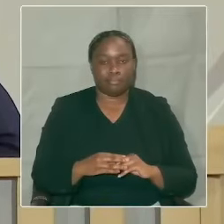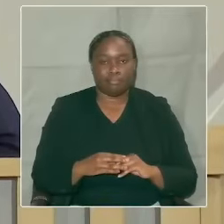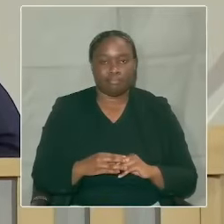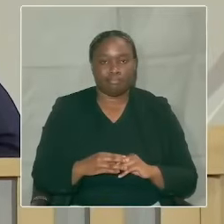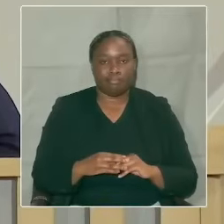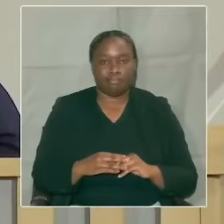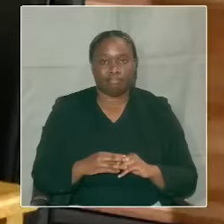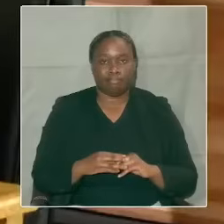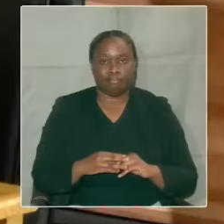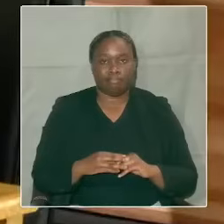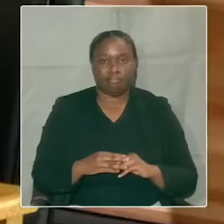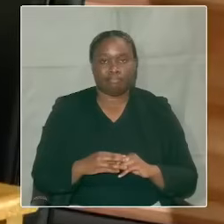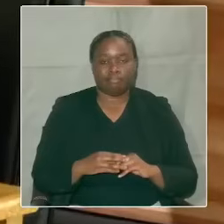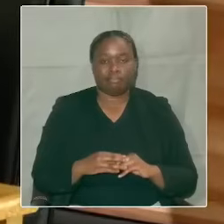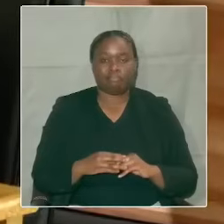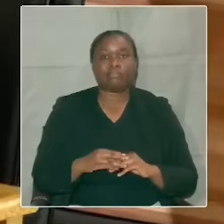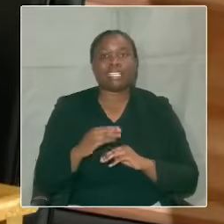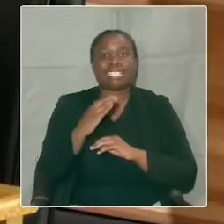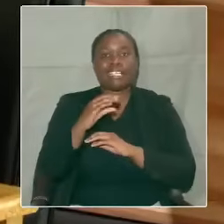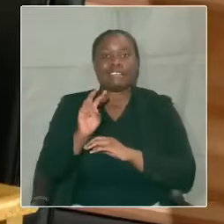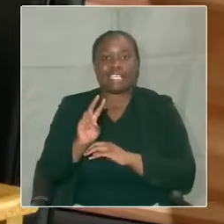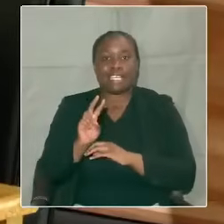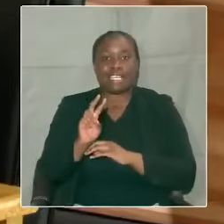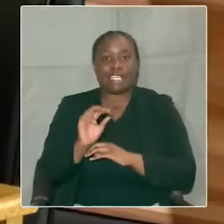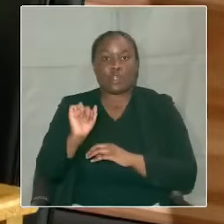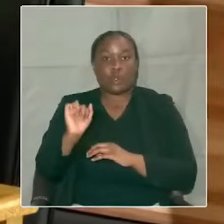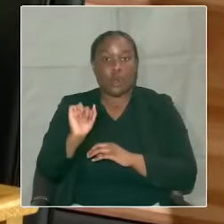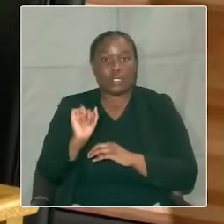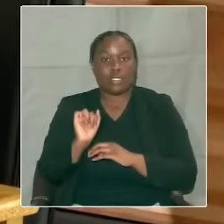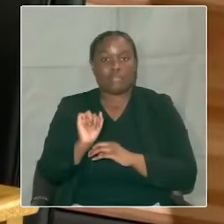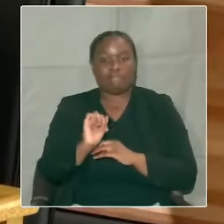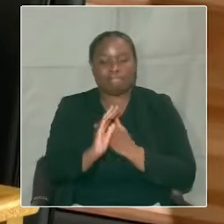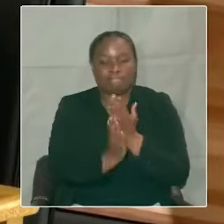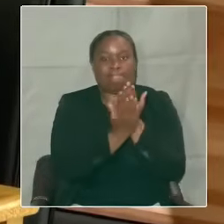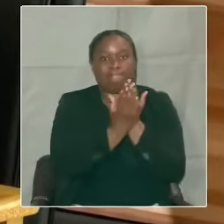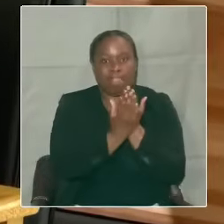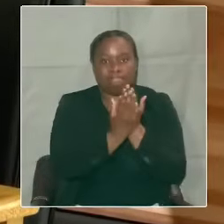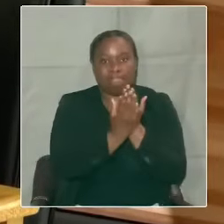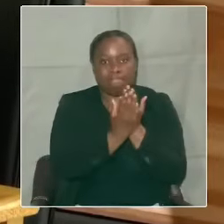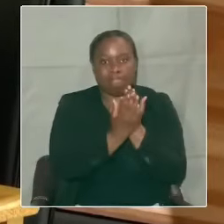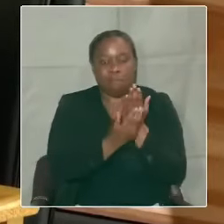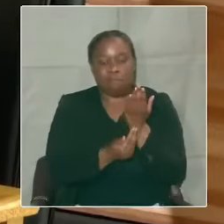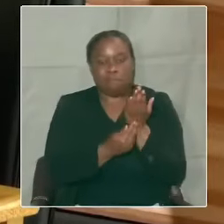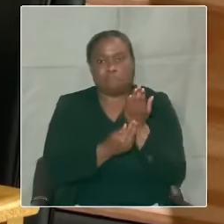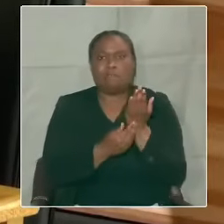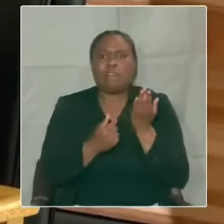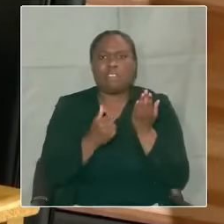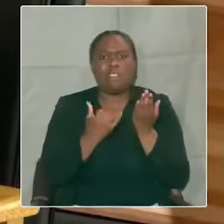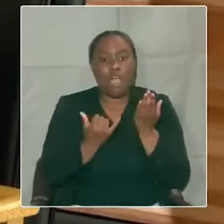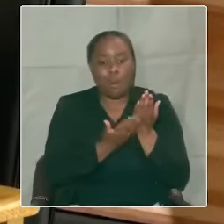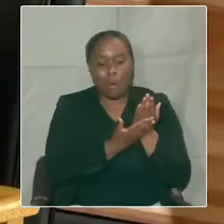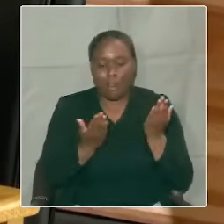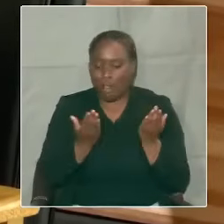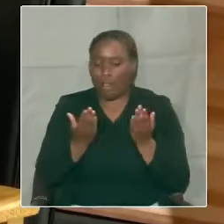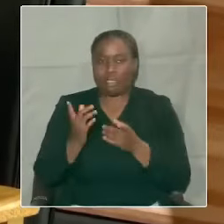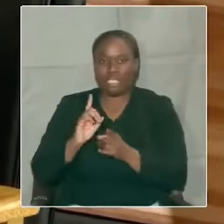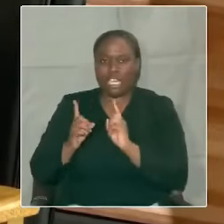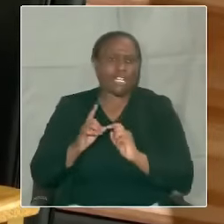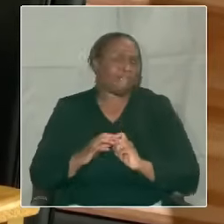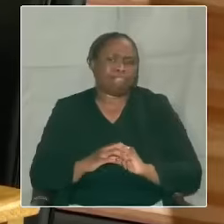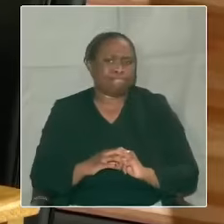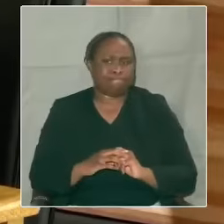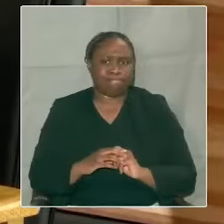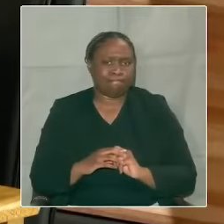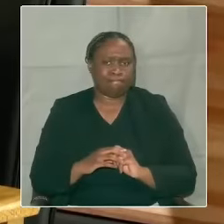You have attached a full copy of your CV, which we don't need to go to, but for the